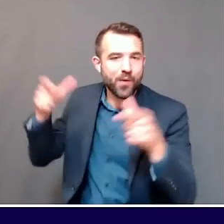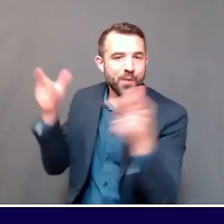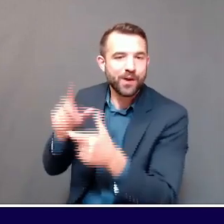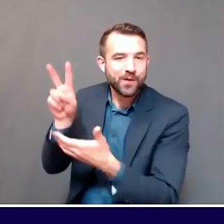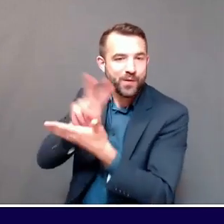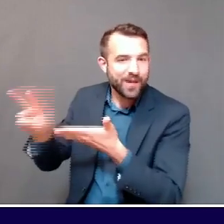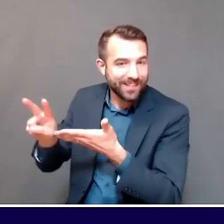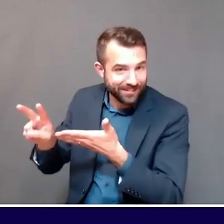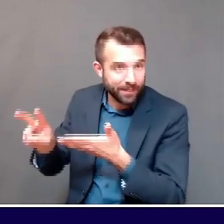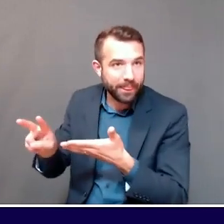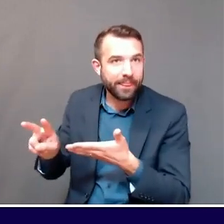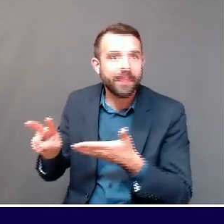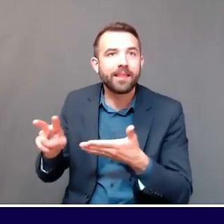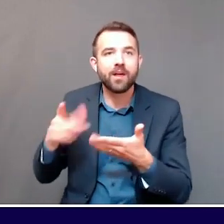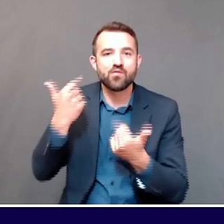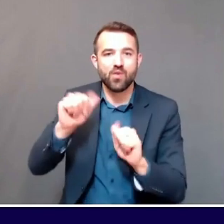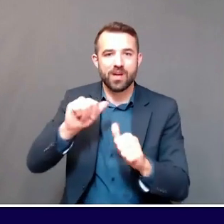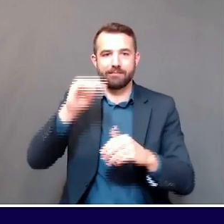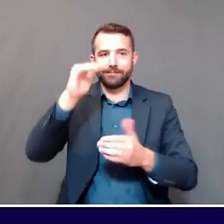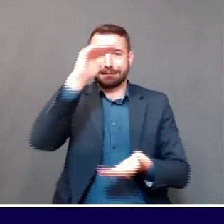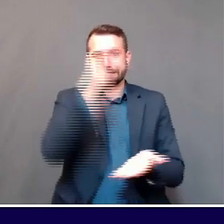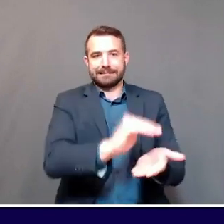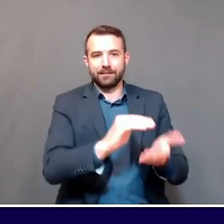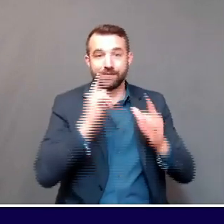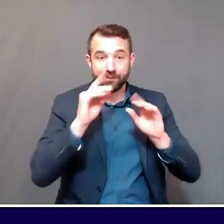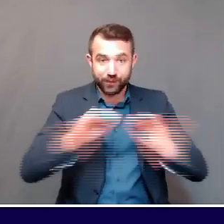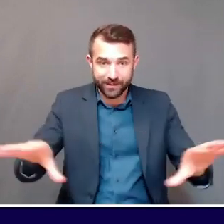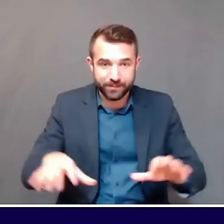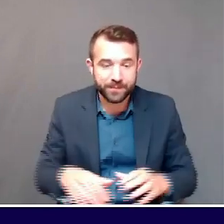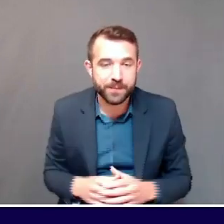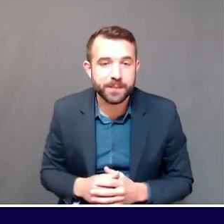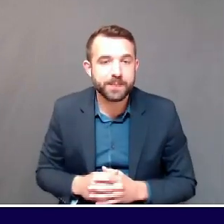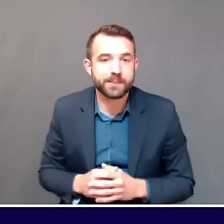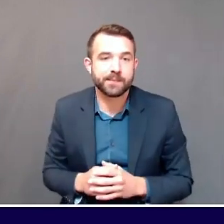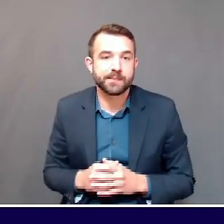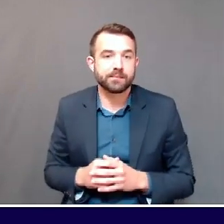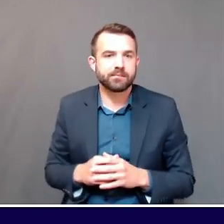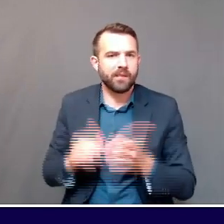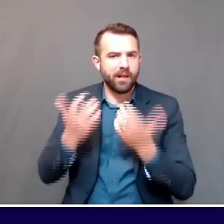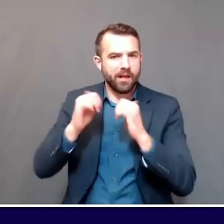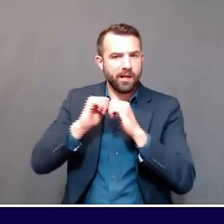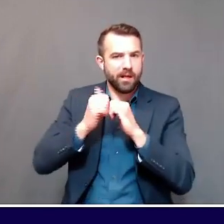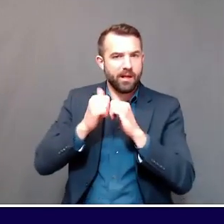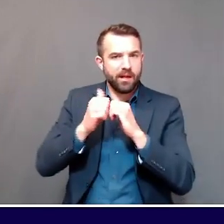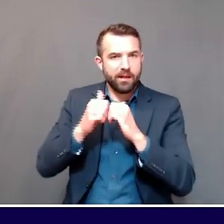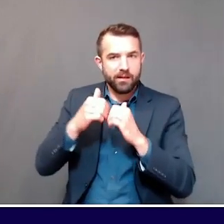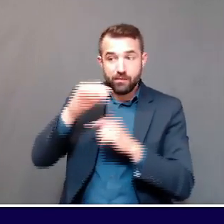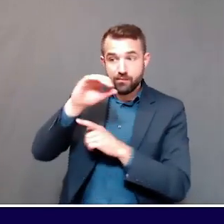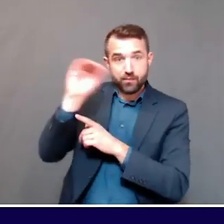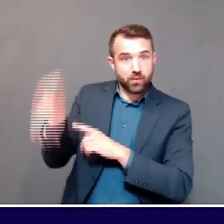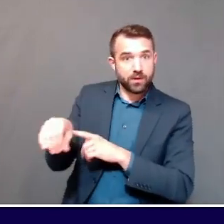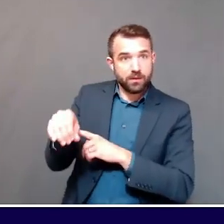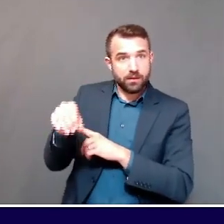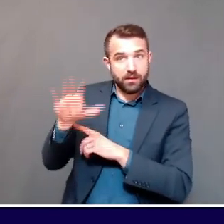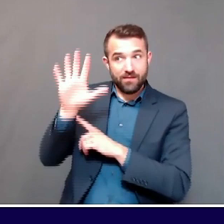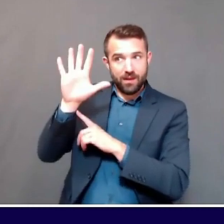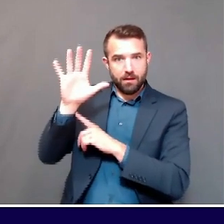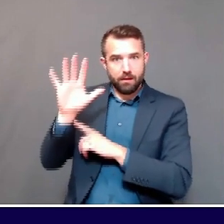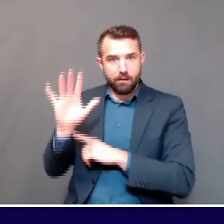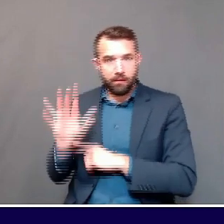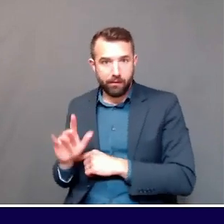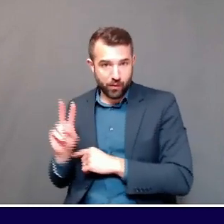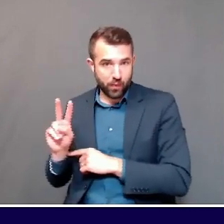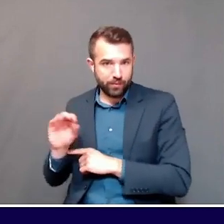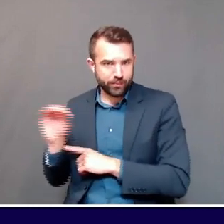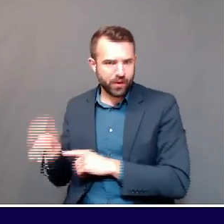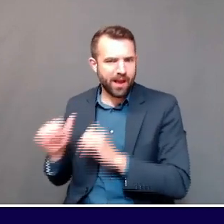ways that we expand that we drive that positivity rate lower is by conducting more tests. So I'd like to provide an